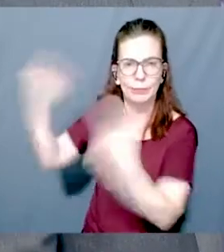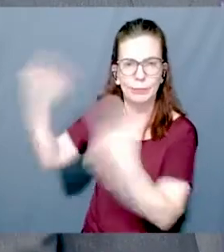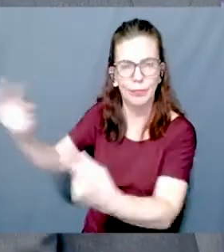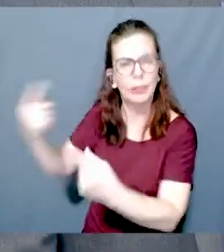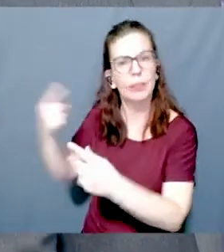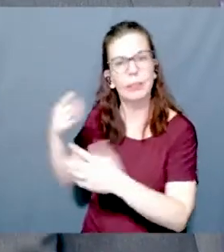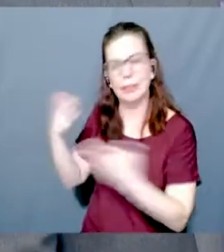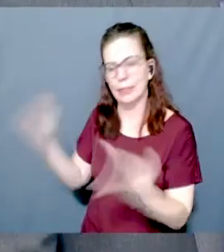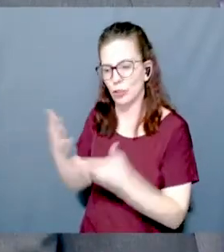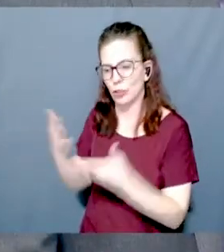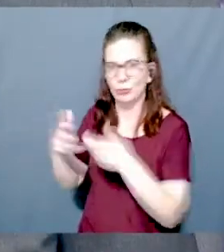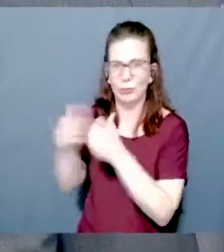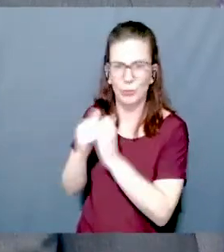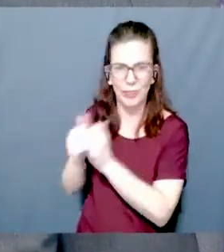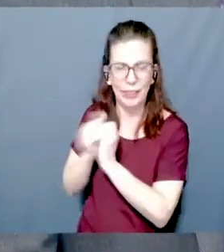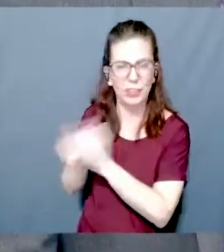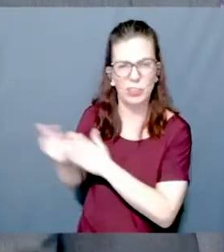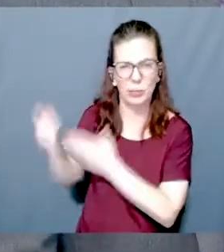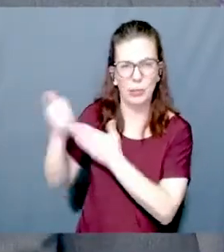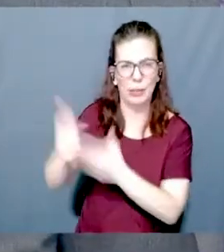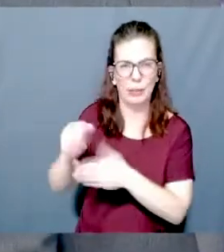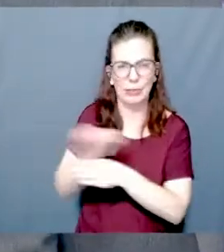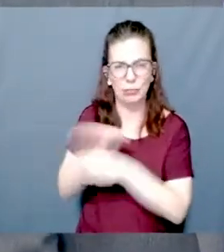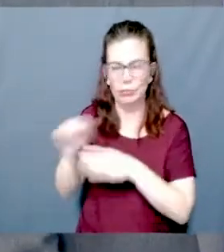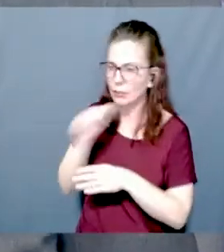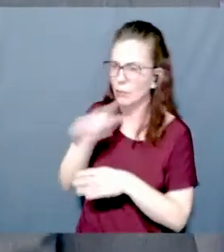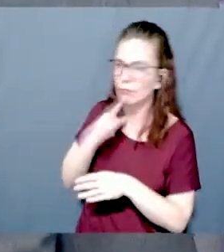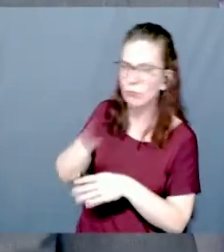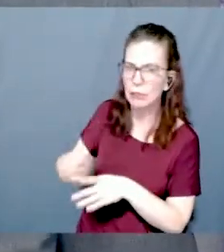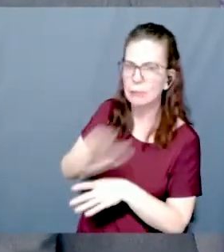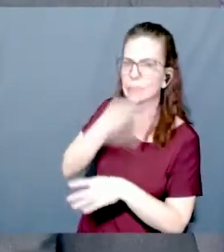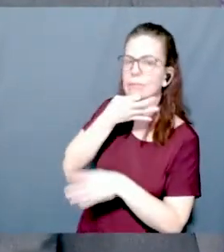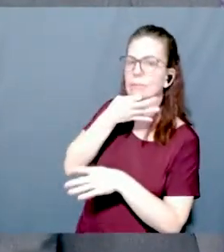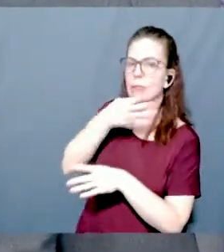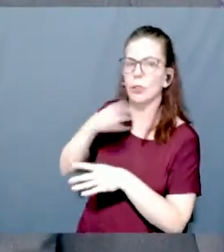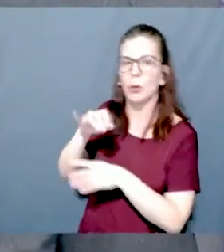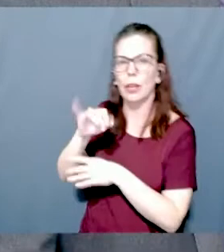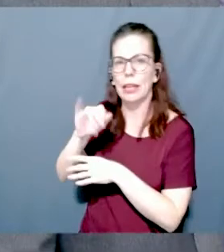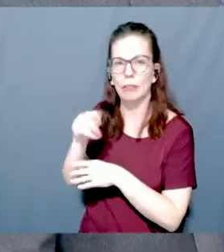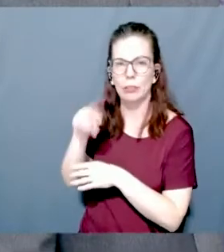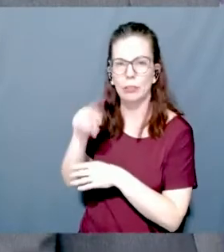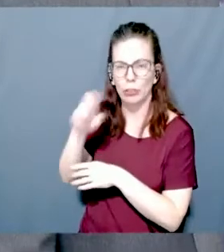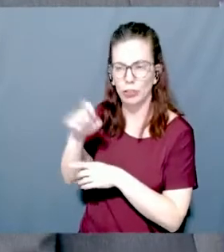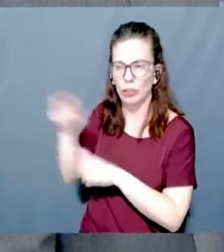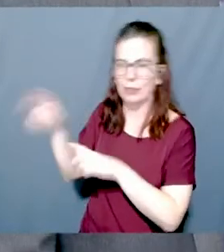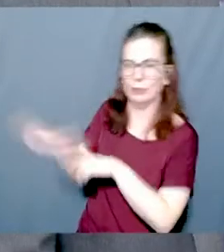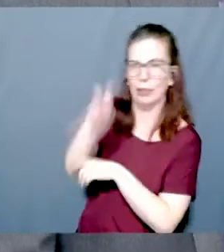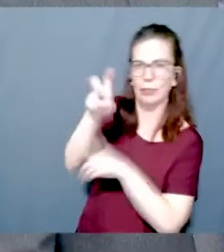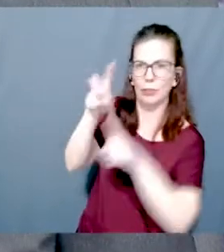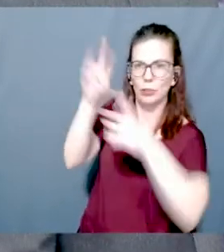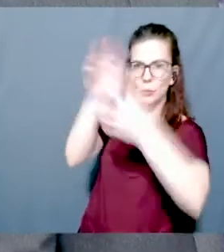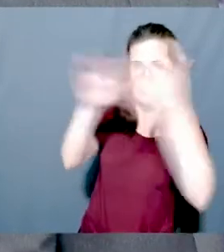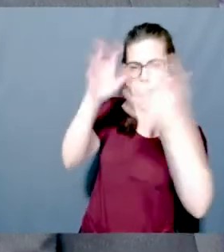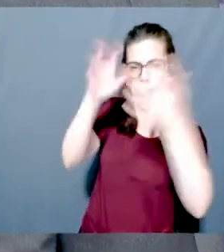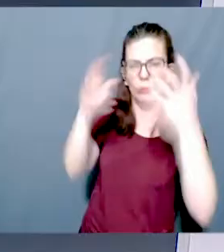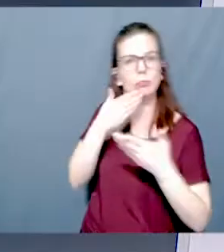not versed into infrastructure move to cloud with very simple to use solutions for content creation.